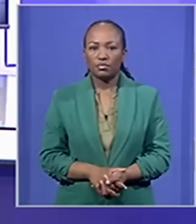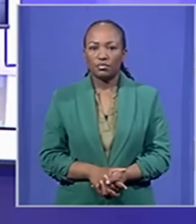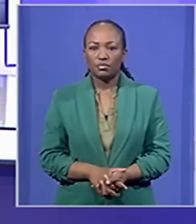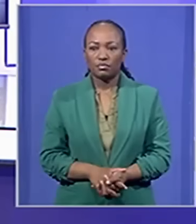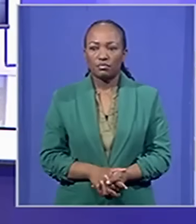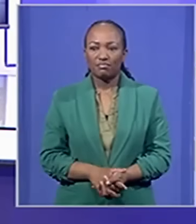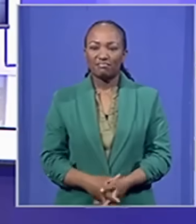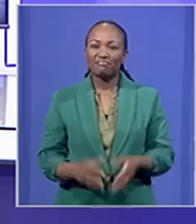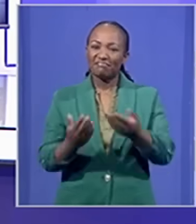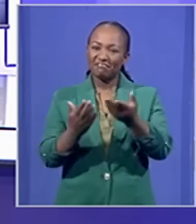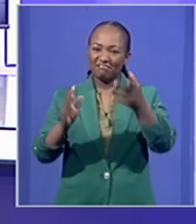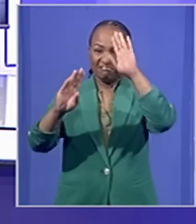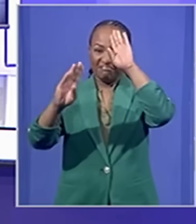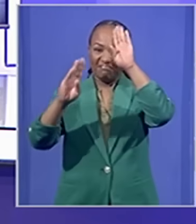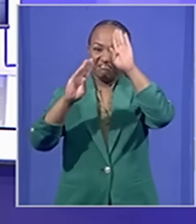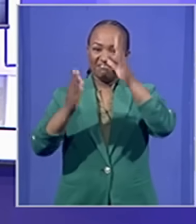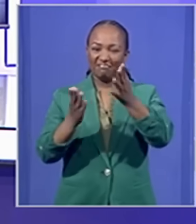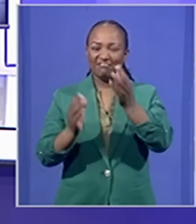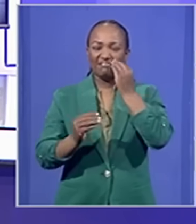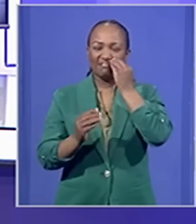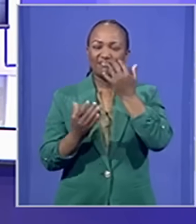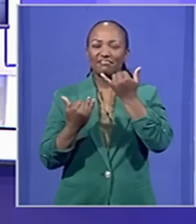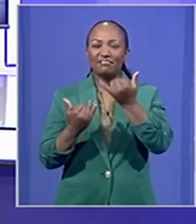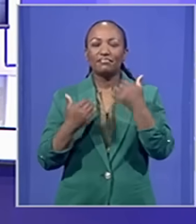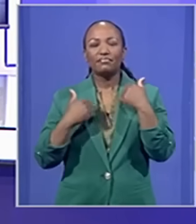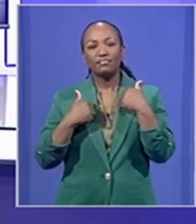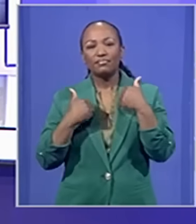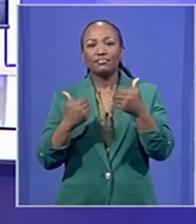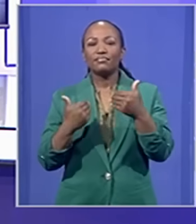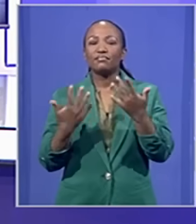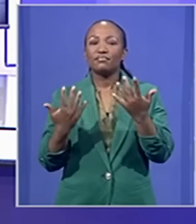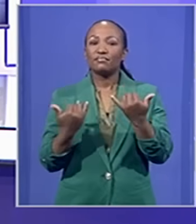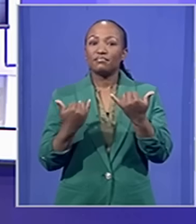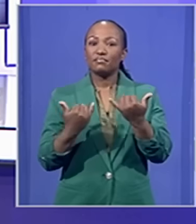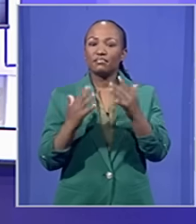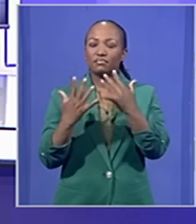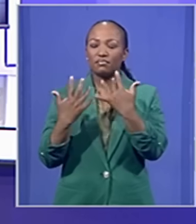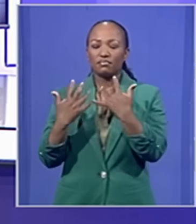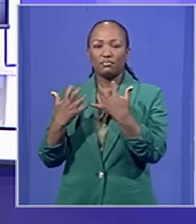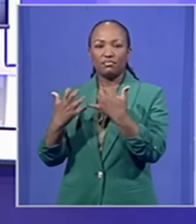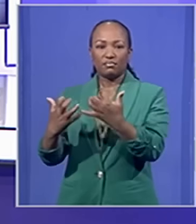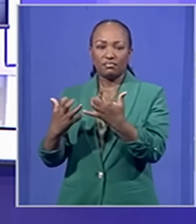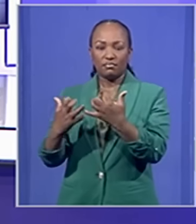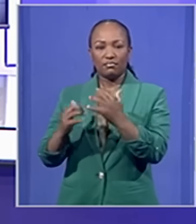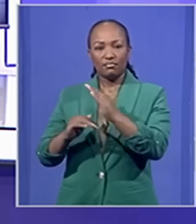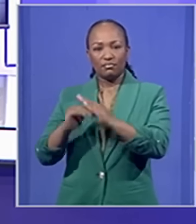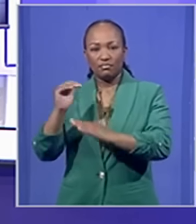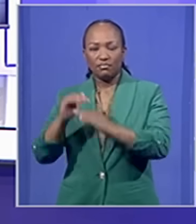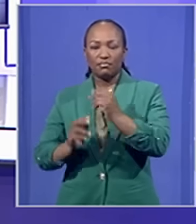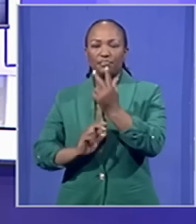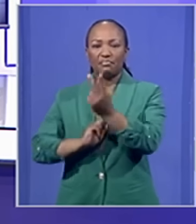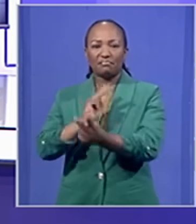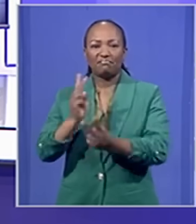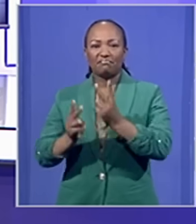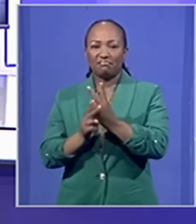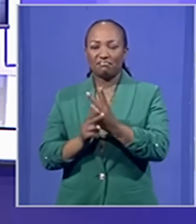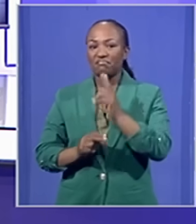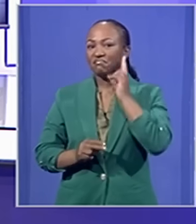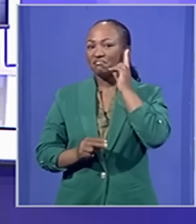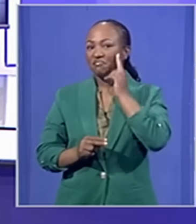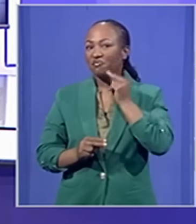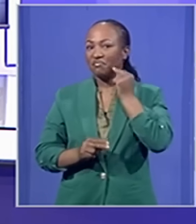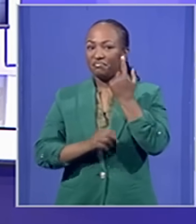Dumelang bagaetso dikgang tsa gompieno re di simolola ka gore go agiwa sešwa ga Palamente ga go bona le go tla konosediwa ka Ngwanatsele ngwaga